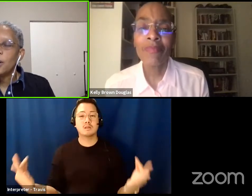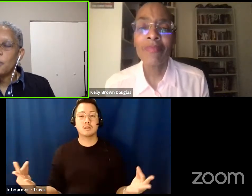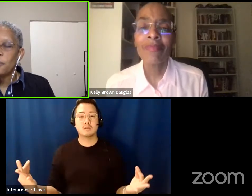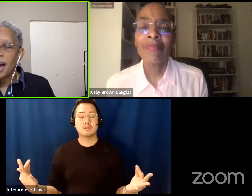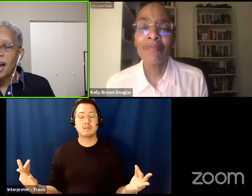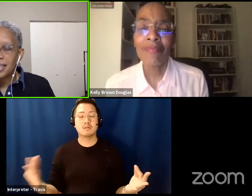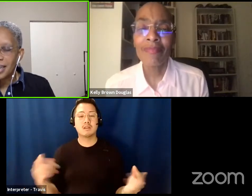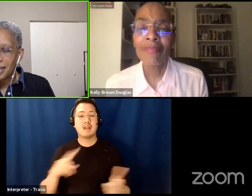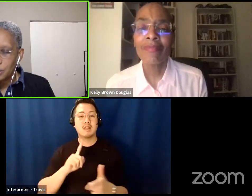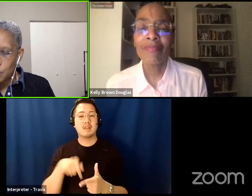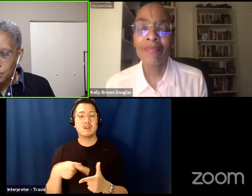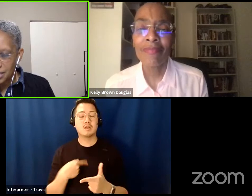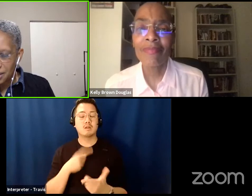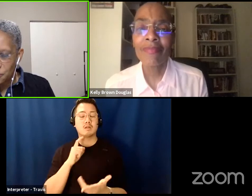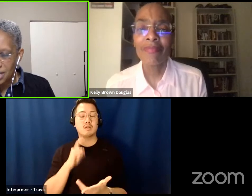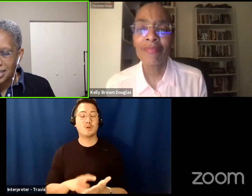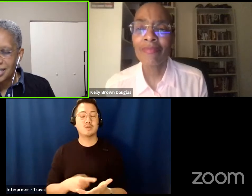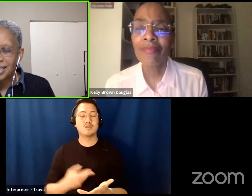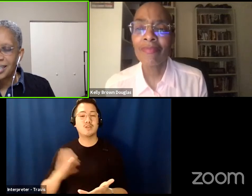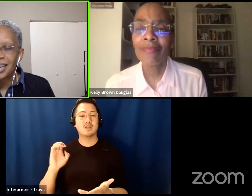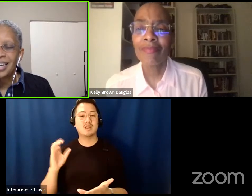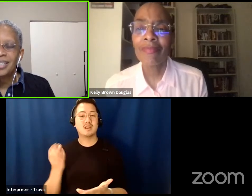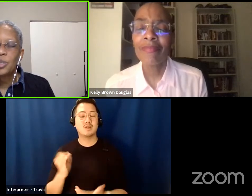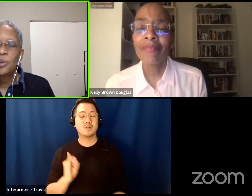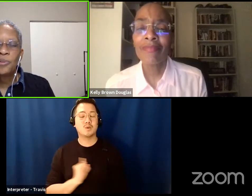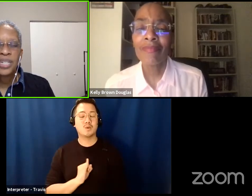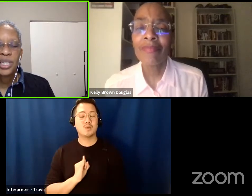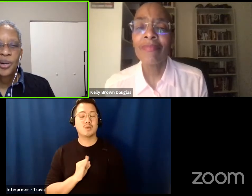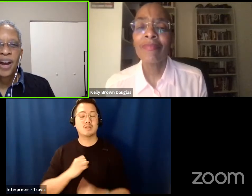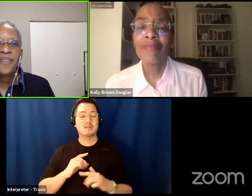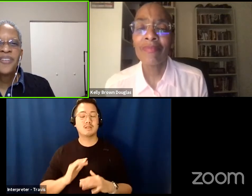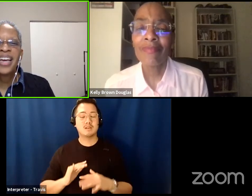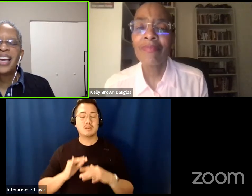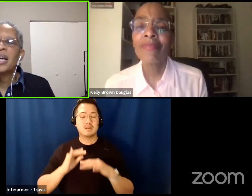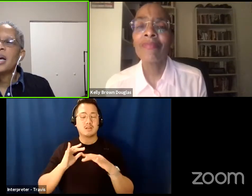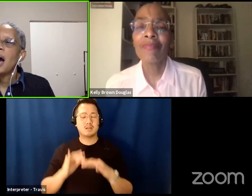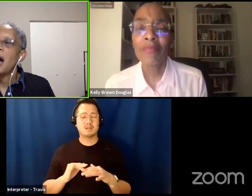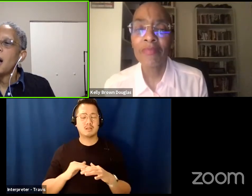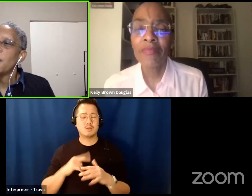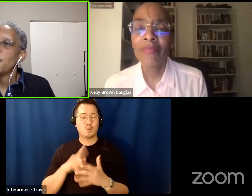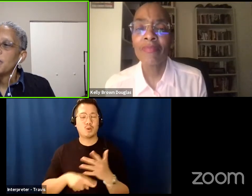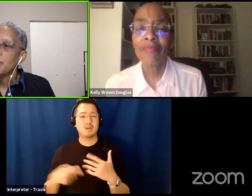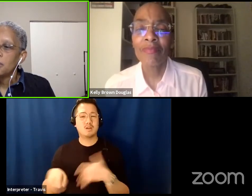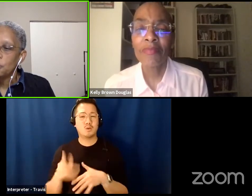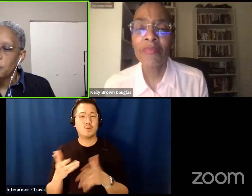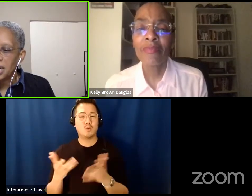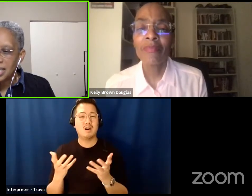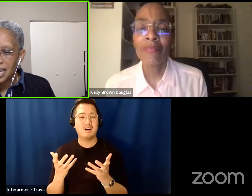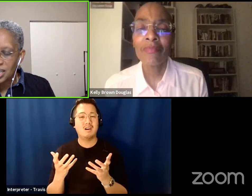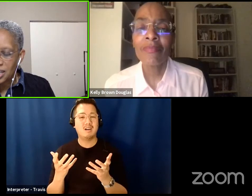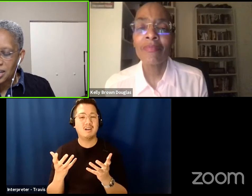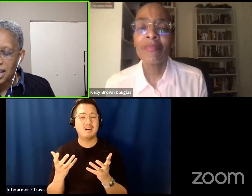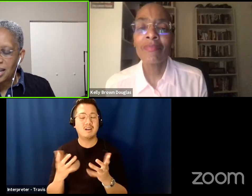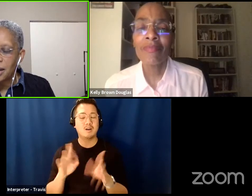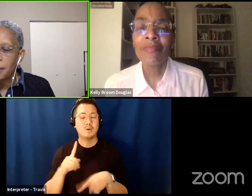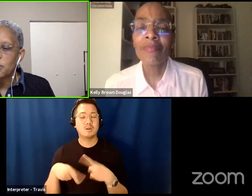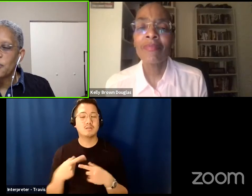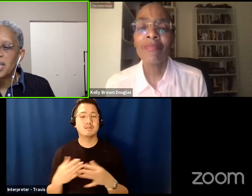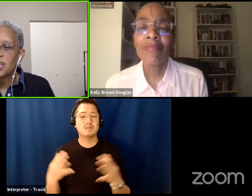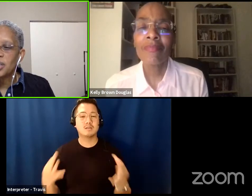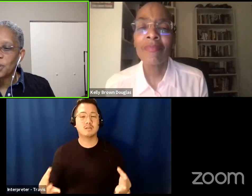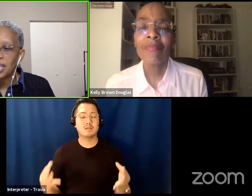ego arising, noticing what it is clinging to, what it's craving, through meditation